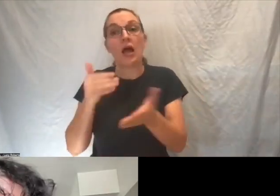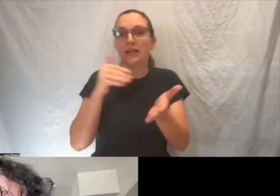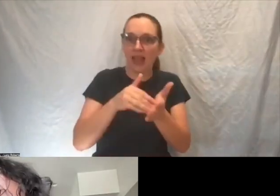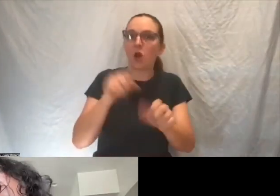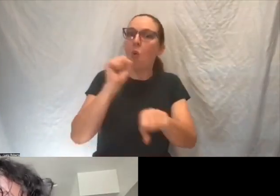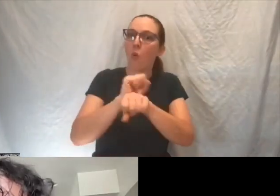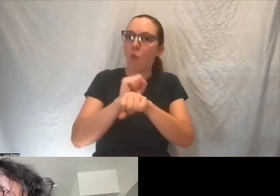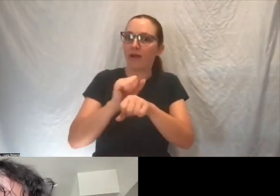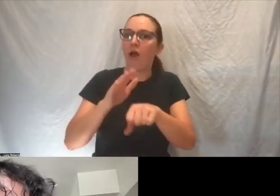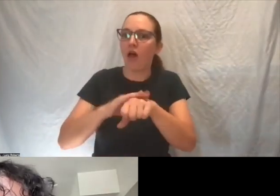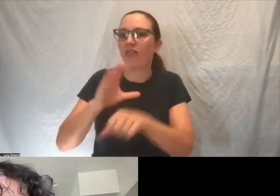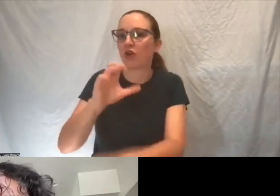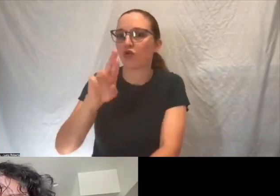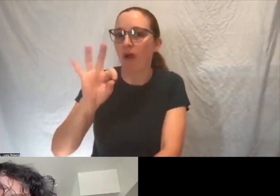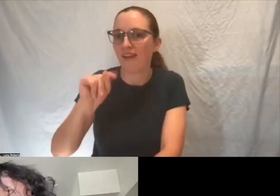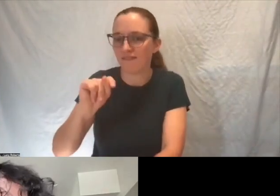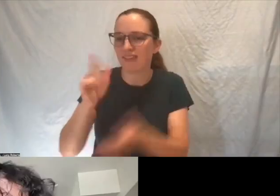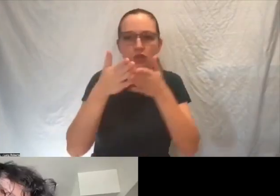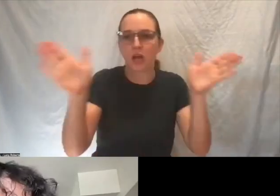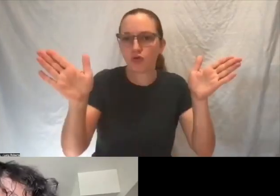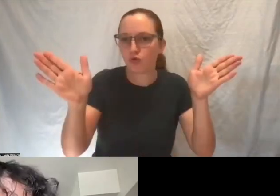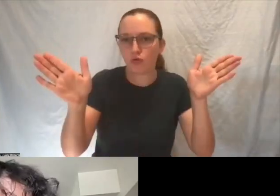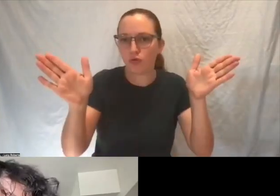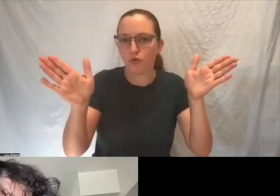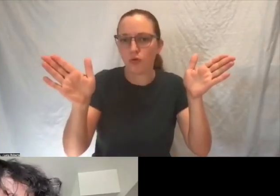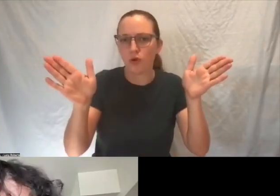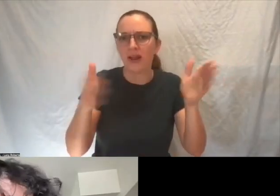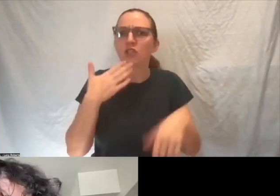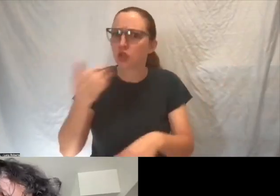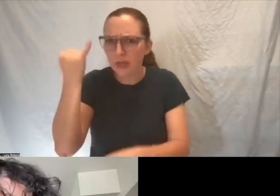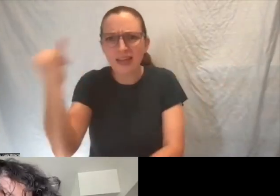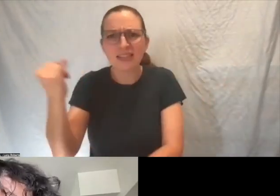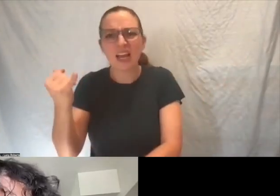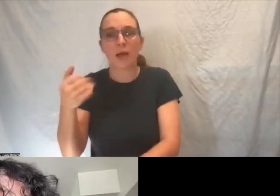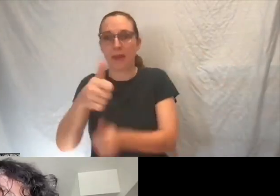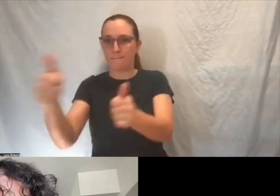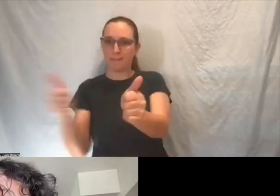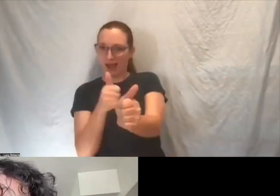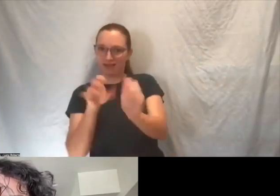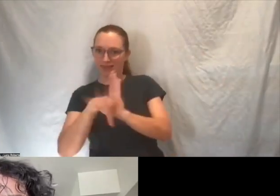craft as a whole. It is good to be behind the camera too and to write just so that